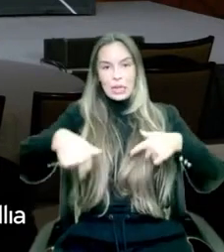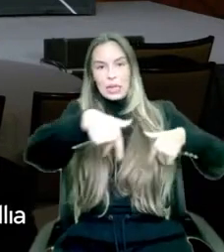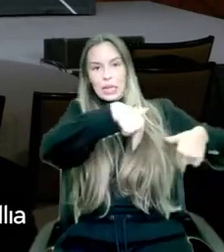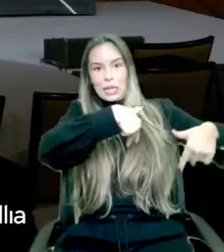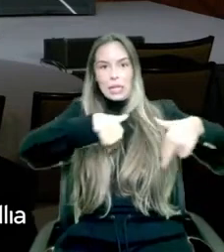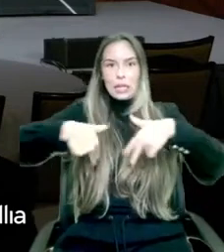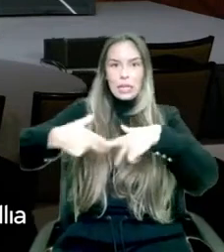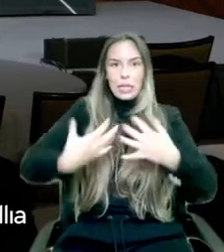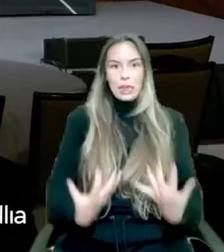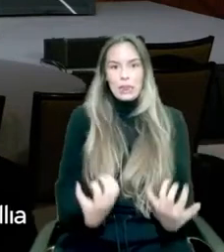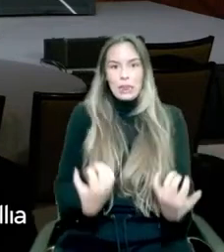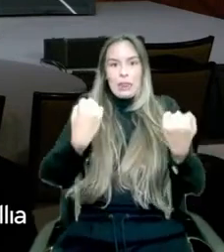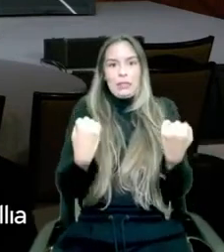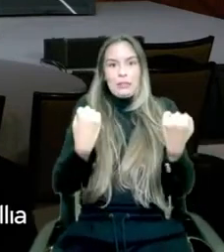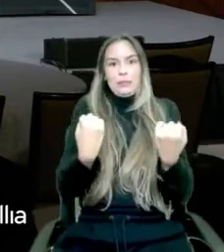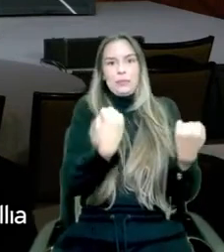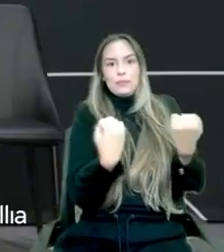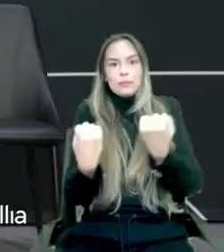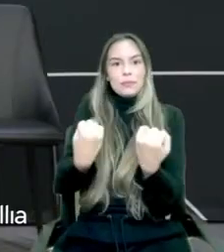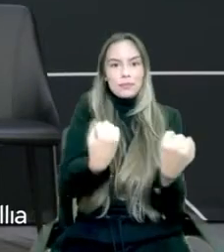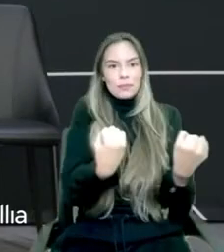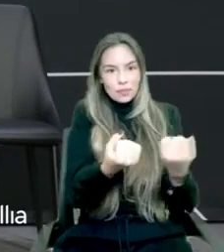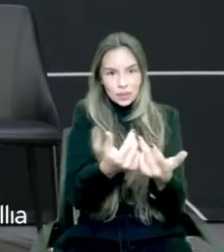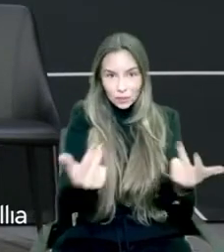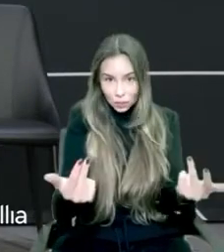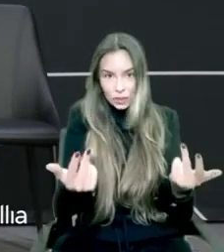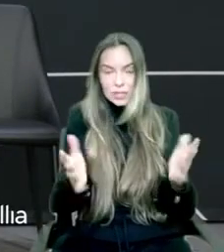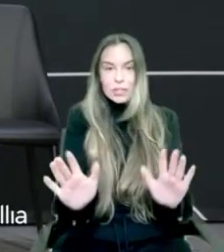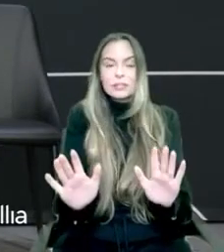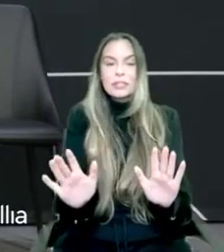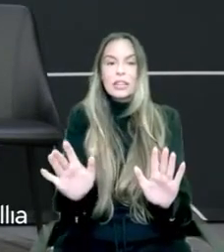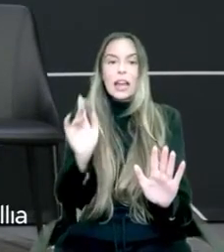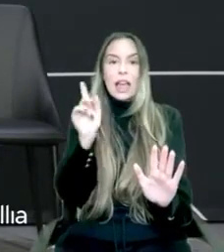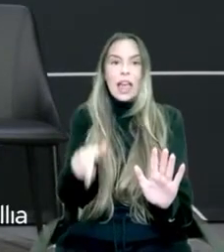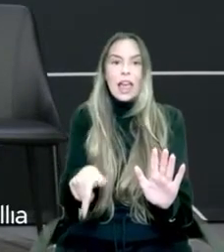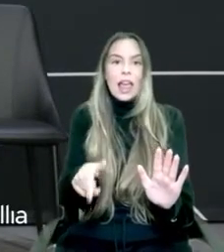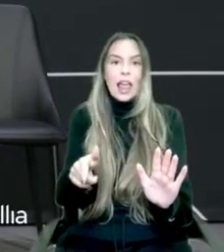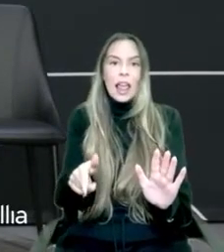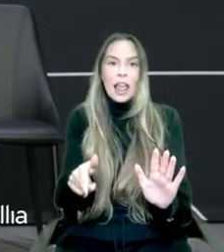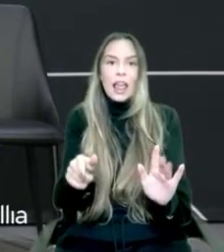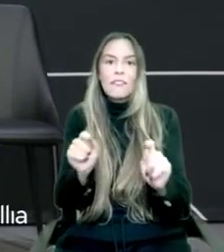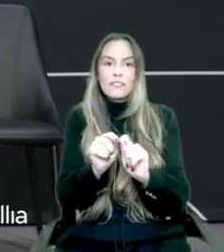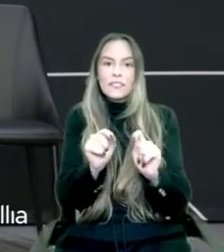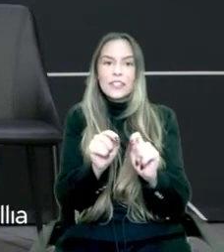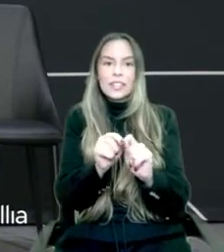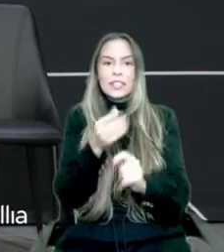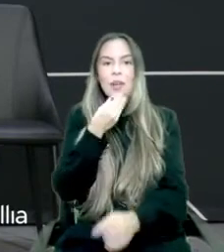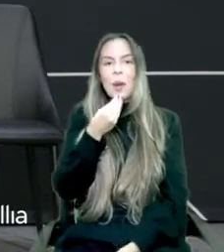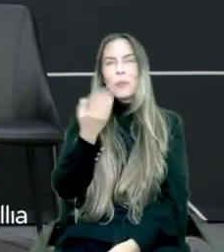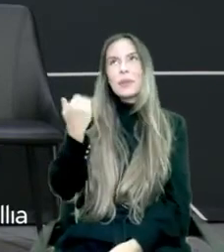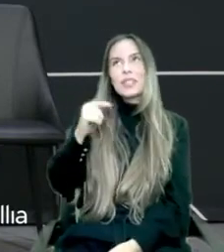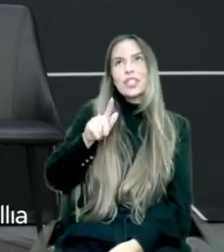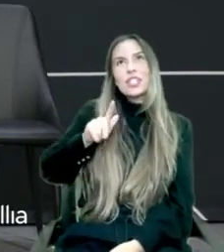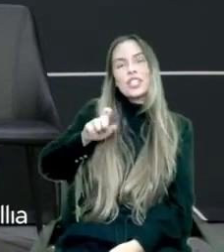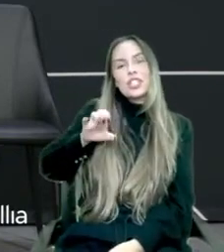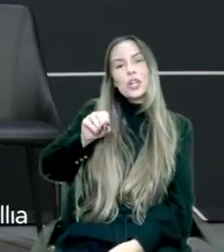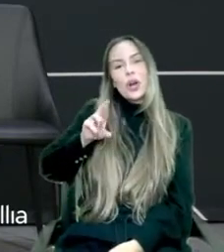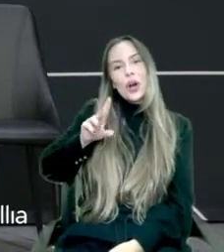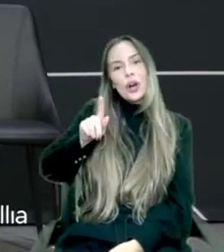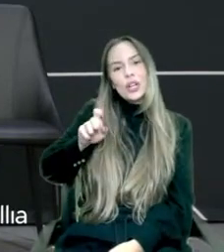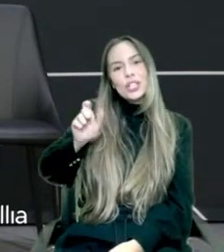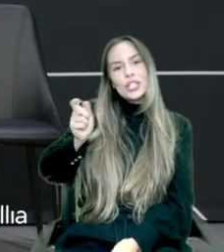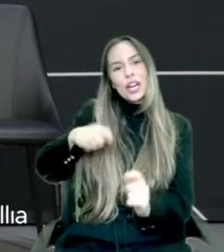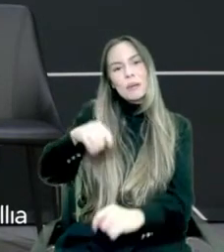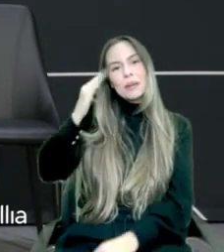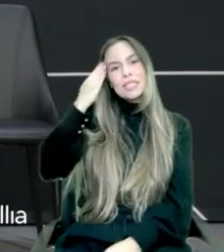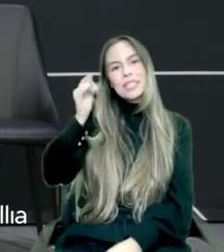like that. We had a guy named George who you couldn't really understand a word he was